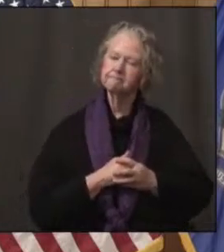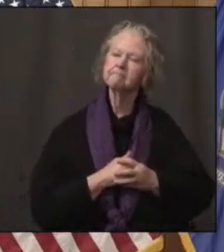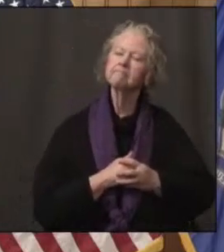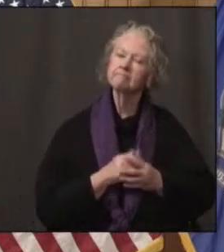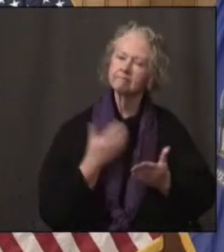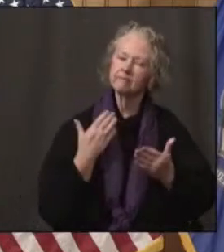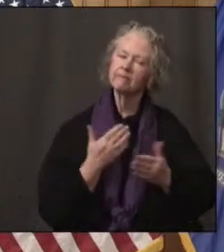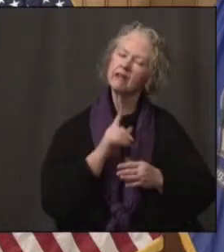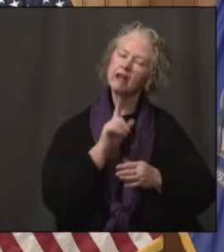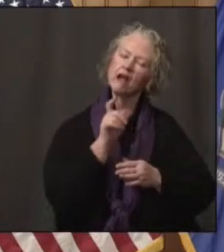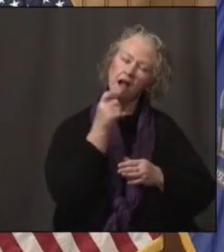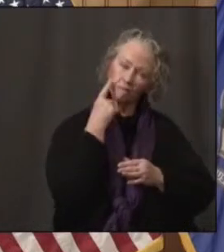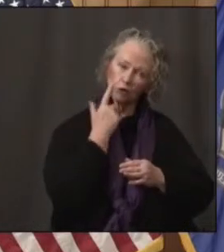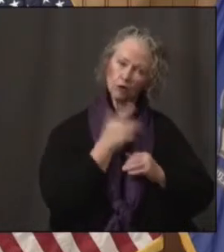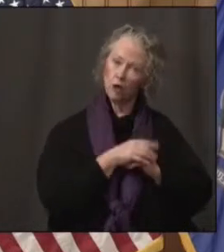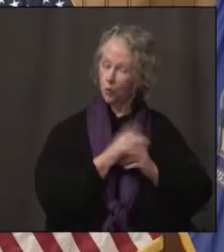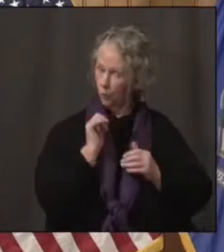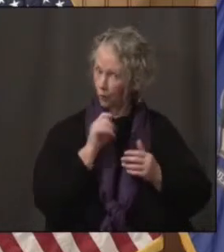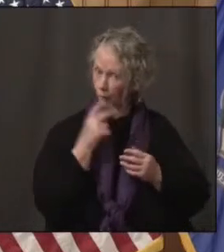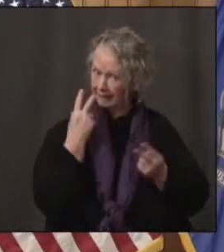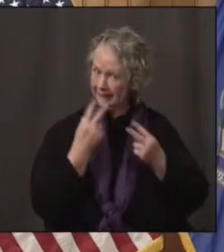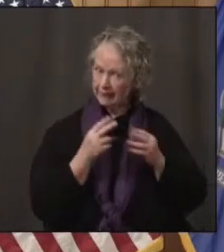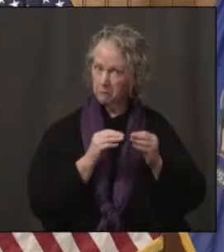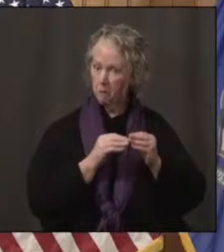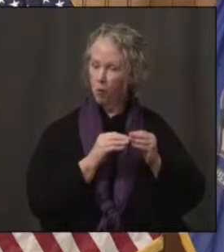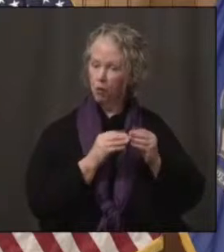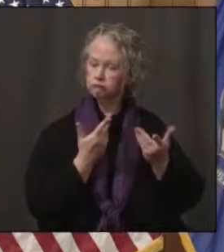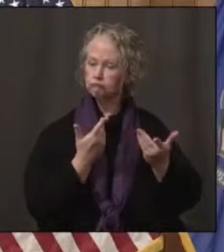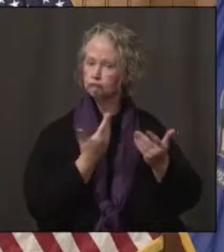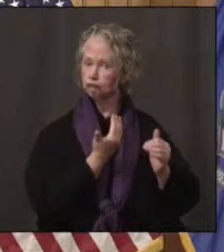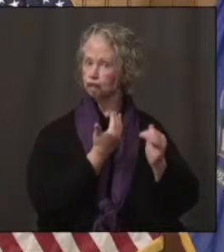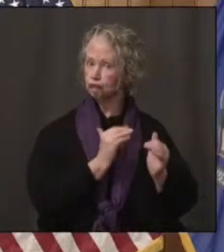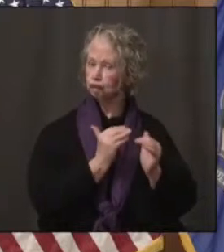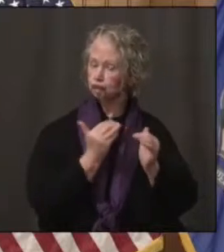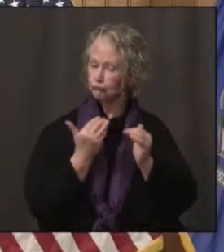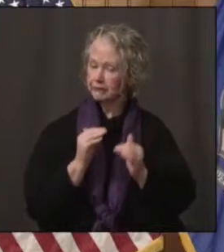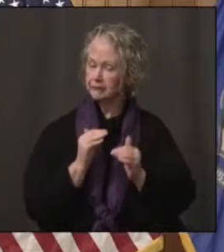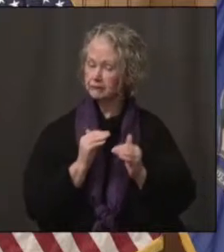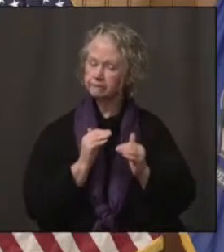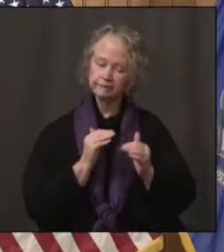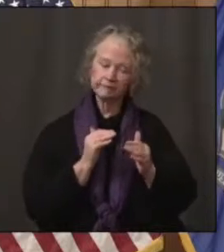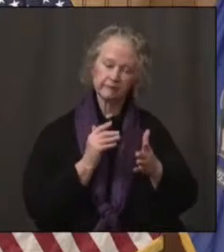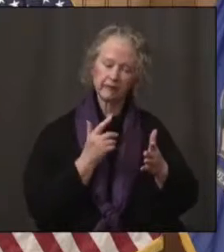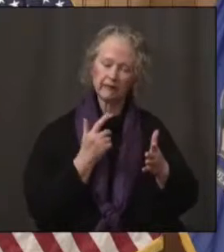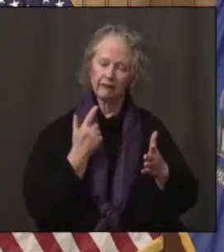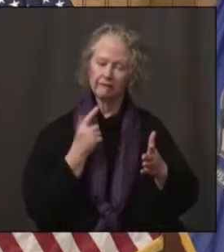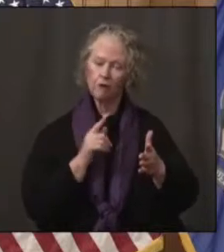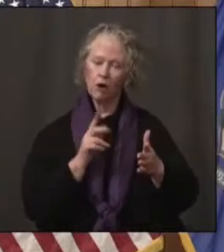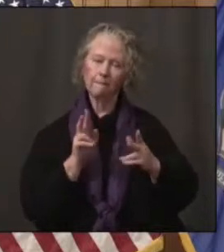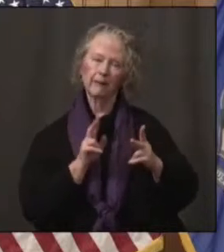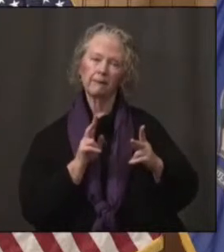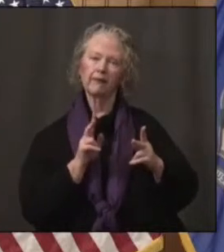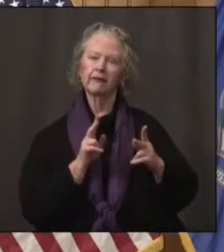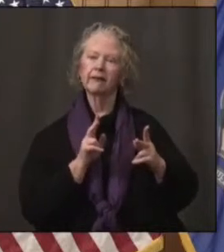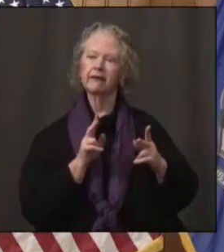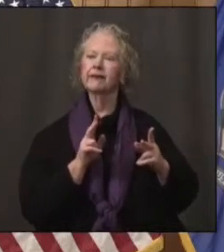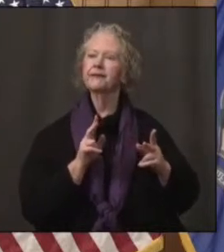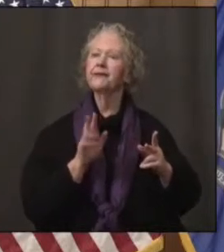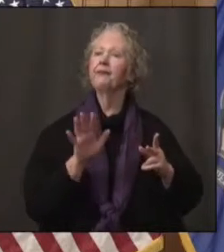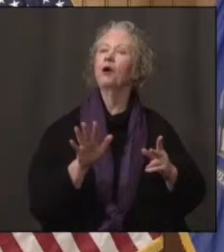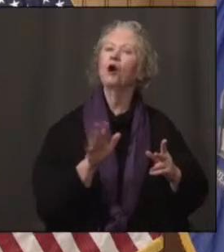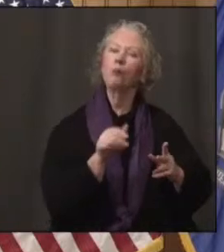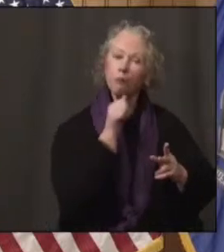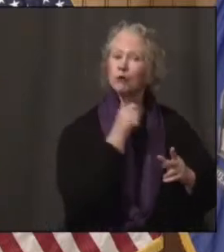Thanks. And then, Governor, are we going to see any more restrictions on, I guess, people's personal lives or on